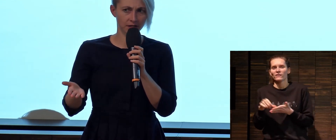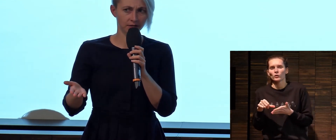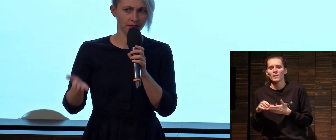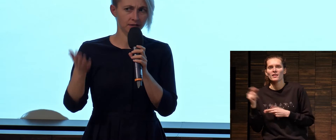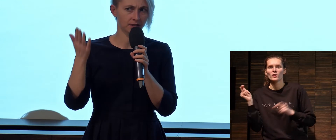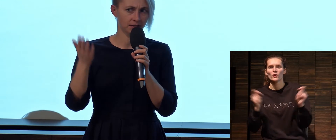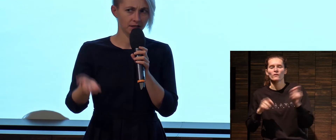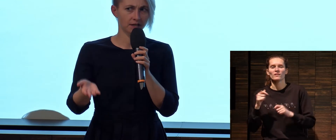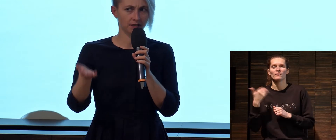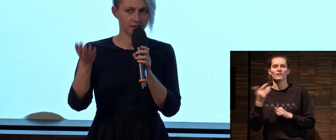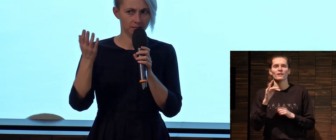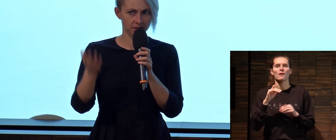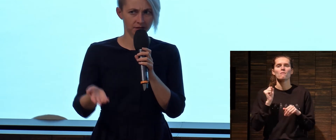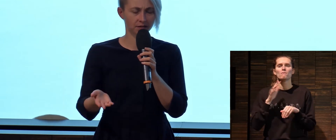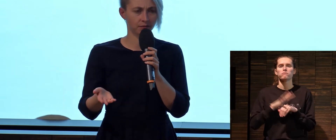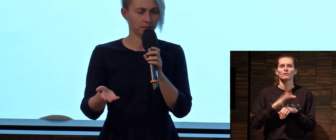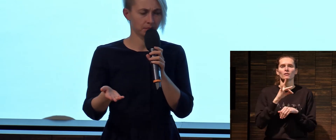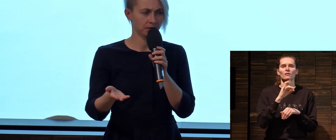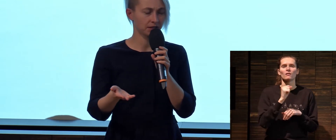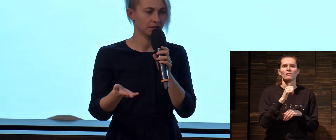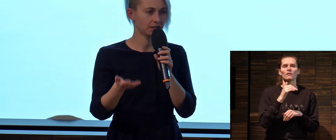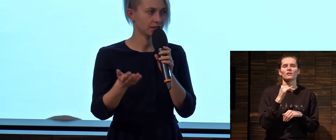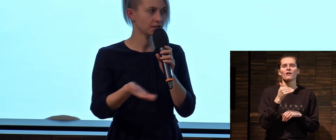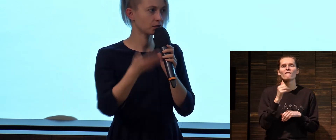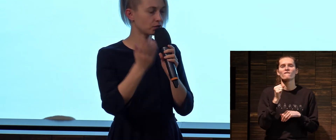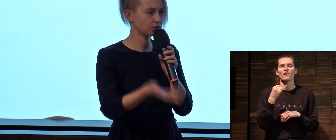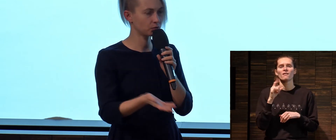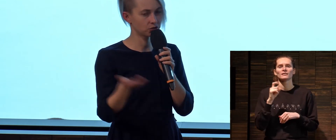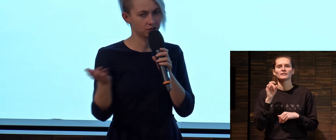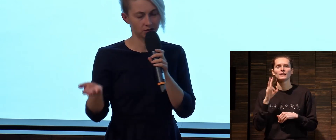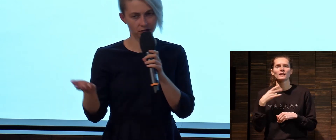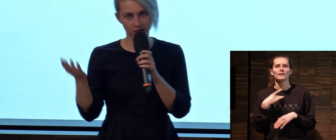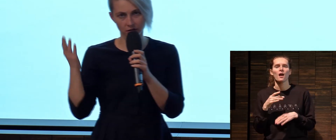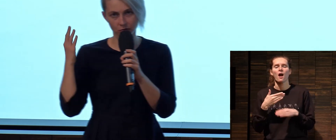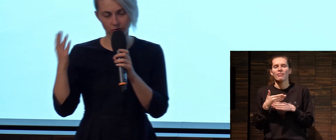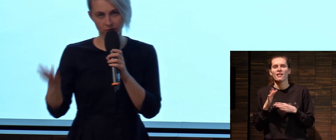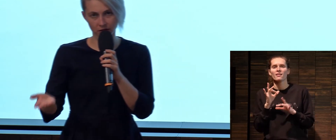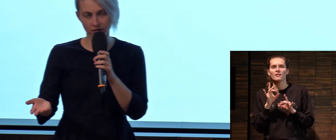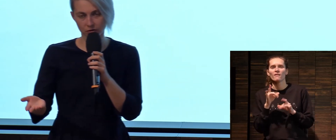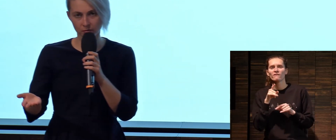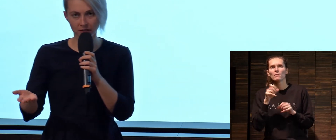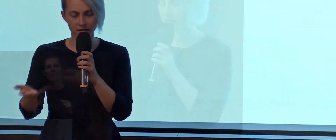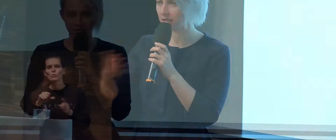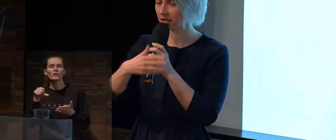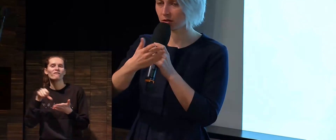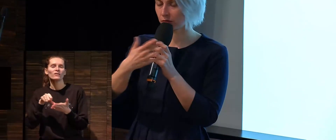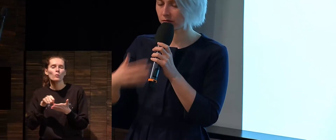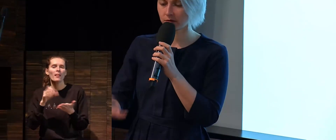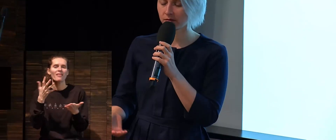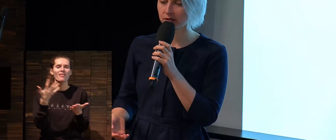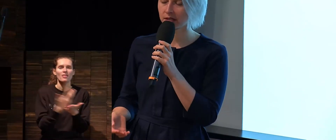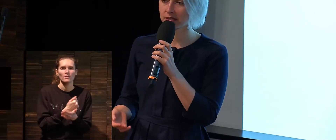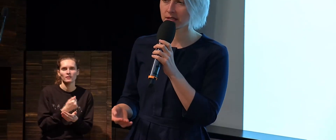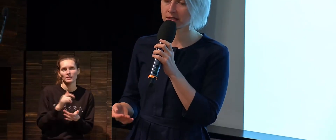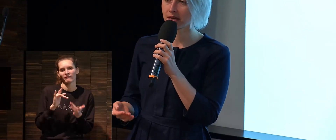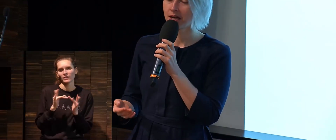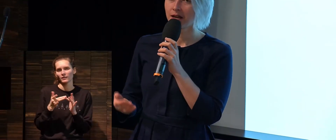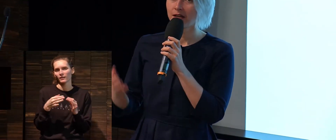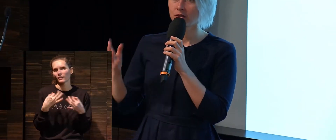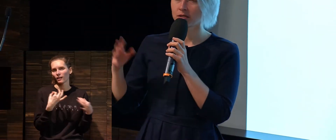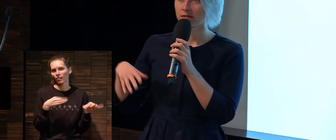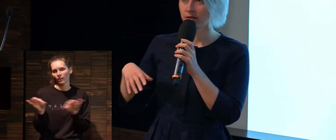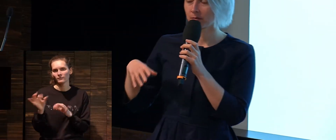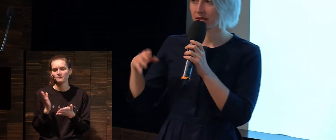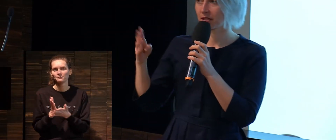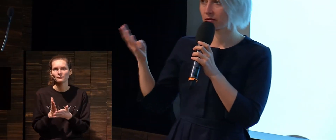I have a separate talk at the Raiffeisen conference where I was talking about that plugin. You can find this